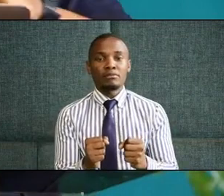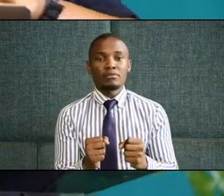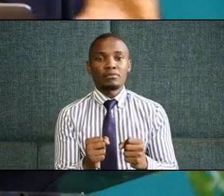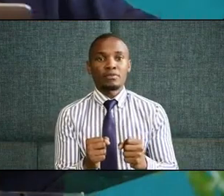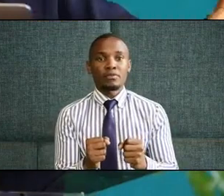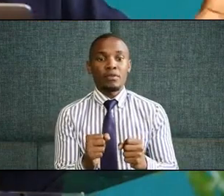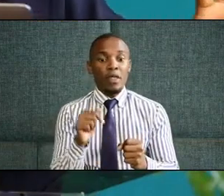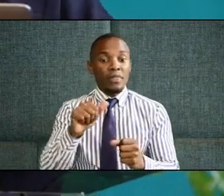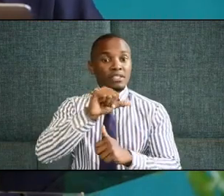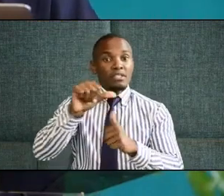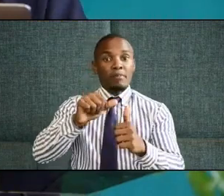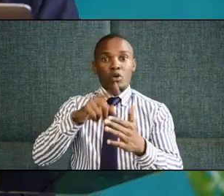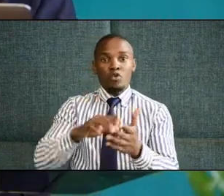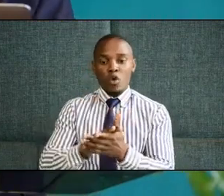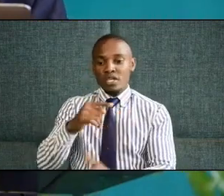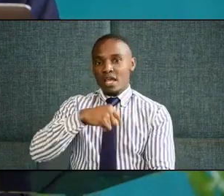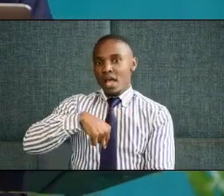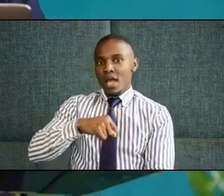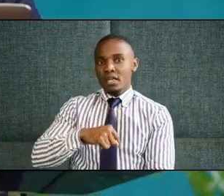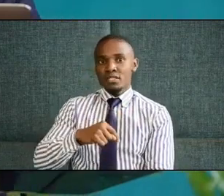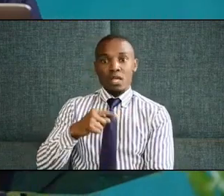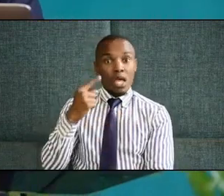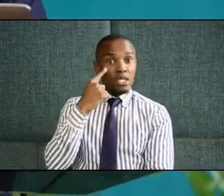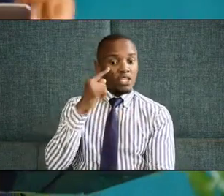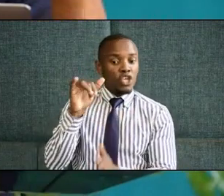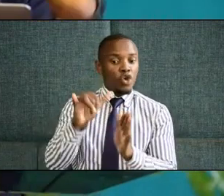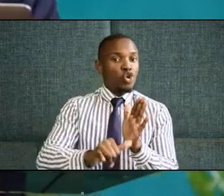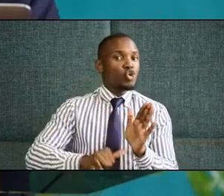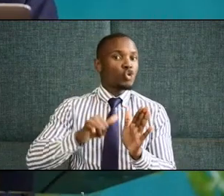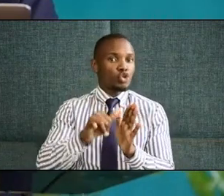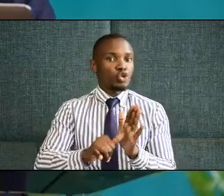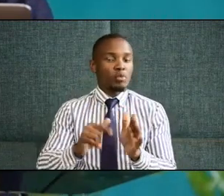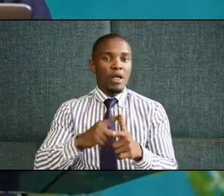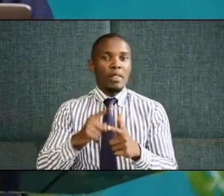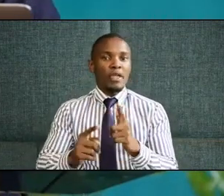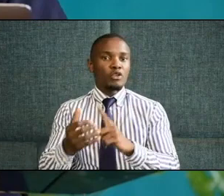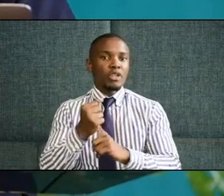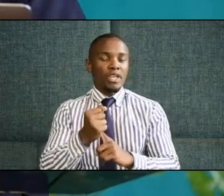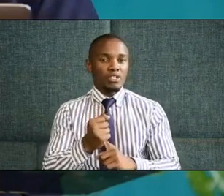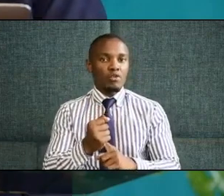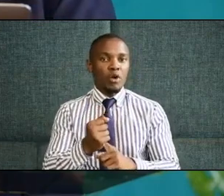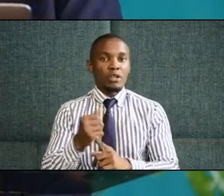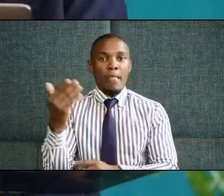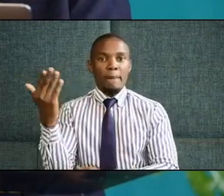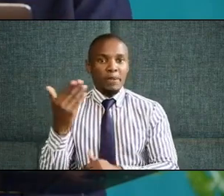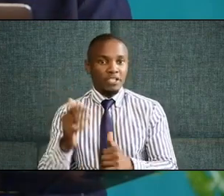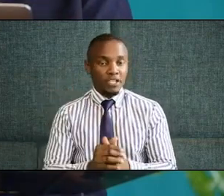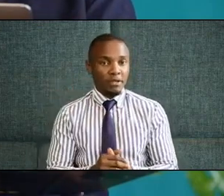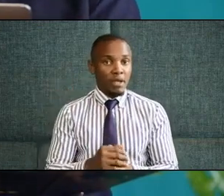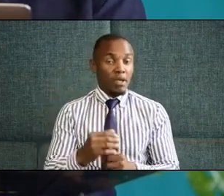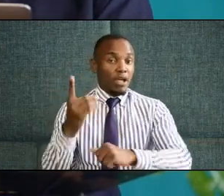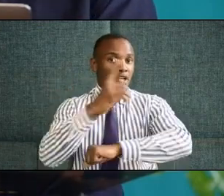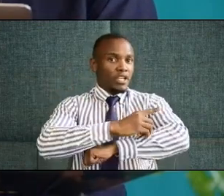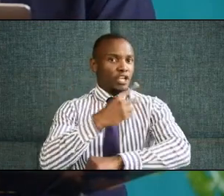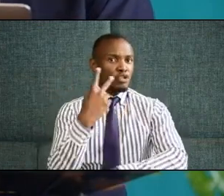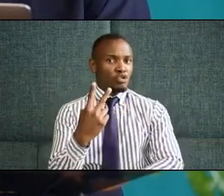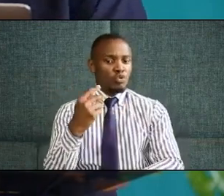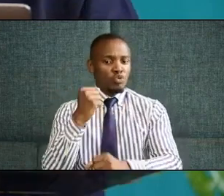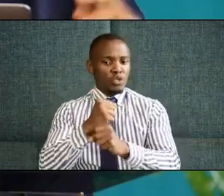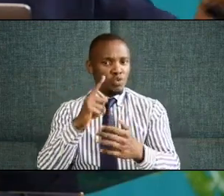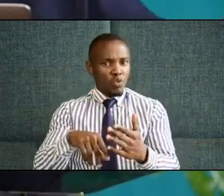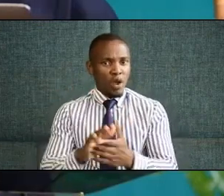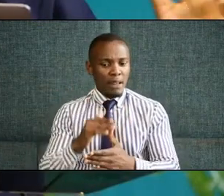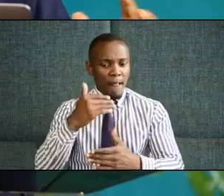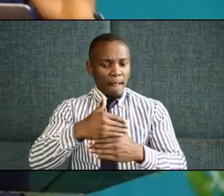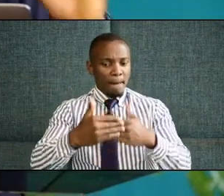It's about us. Go to the YouTube, you'll get the details. Day two, we dealt with building, burning, and